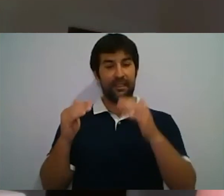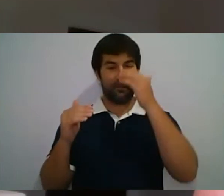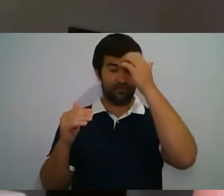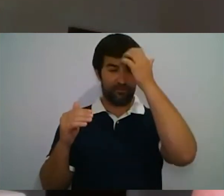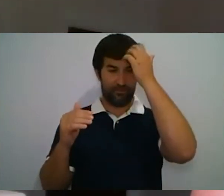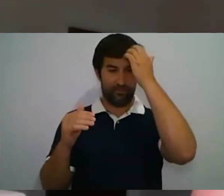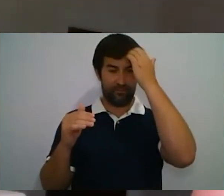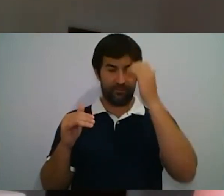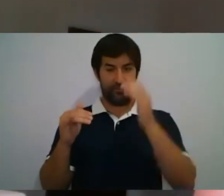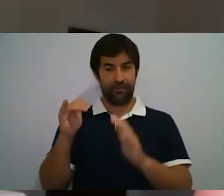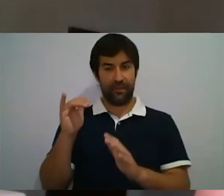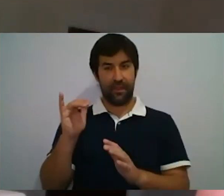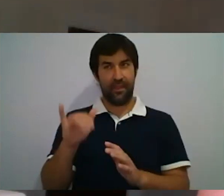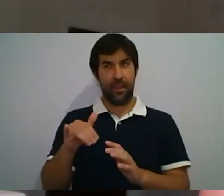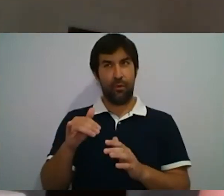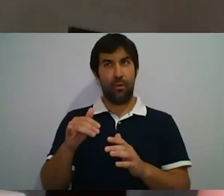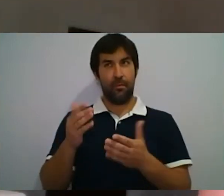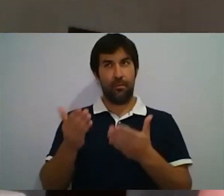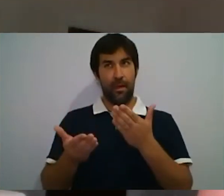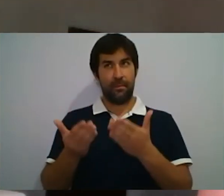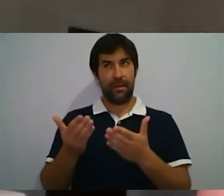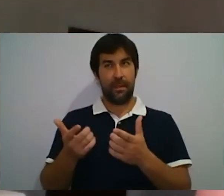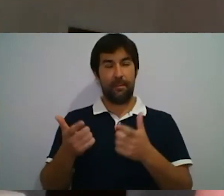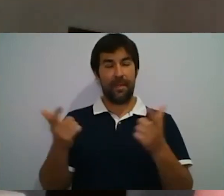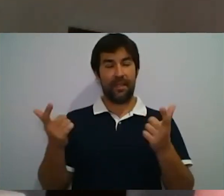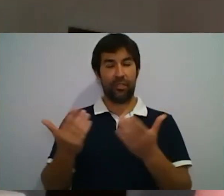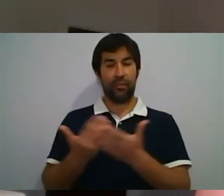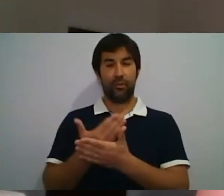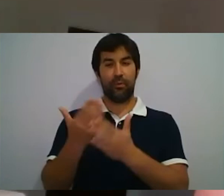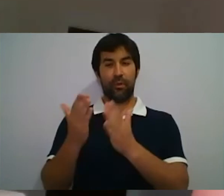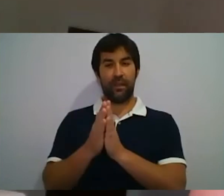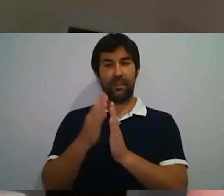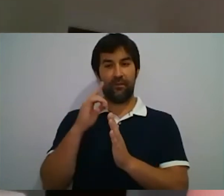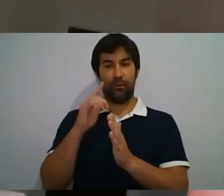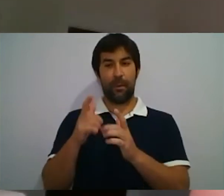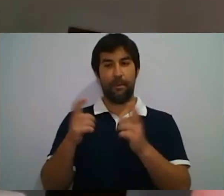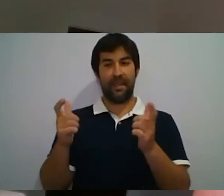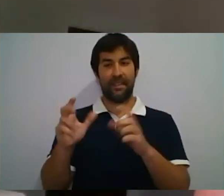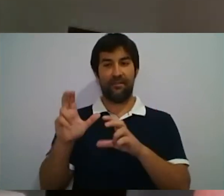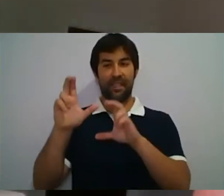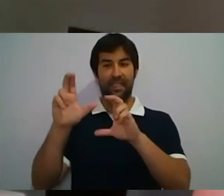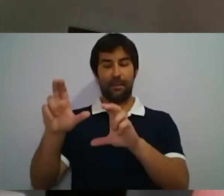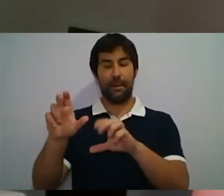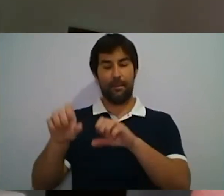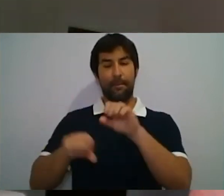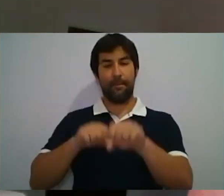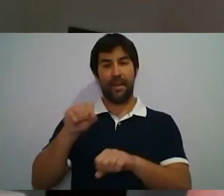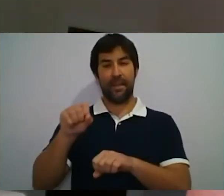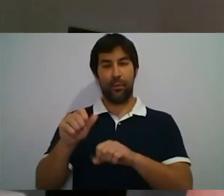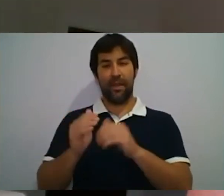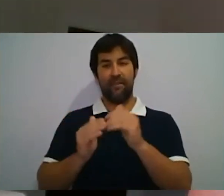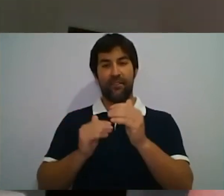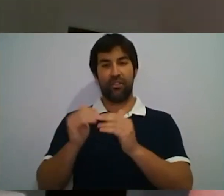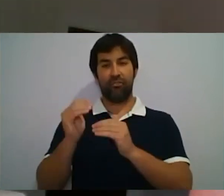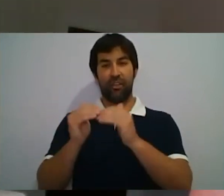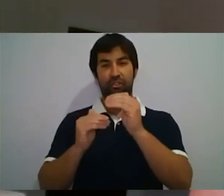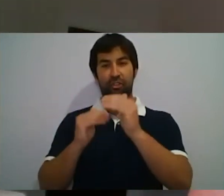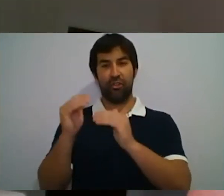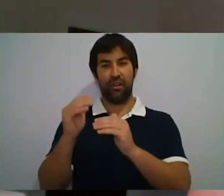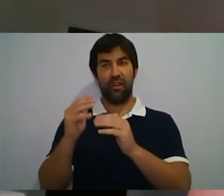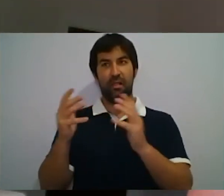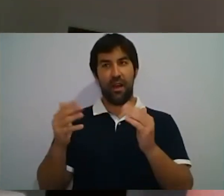system route? And in this term, national highway system doesn't actually mean things like parkways. Certain streets like East